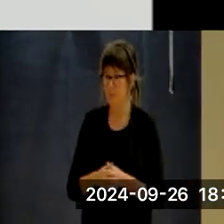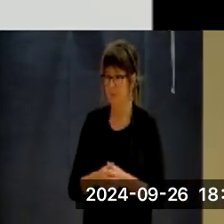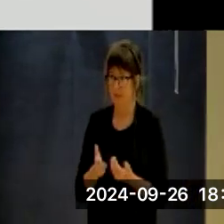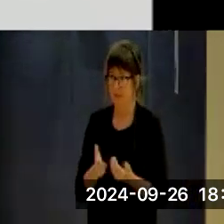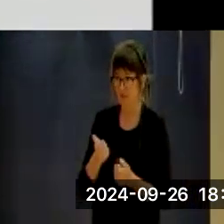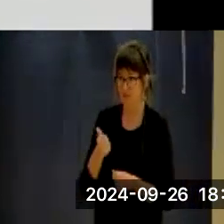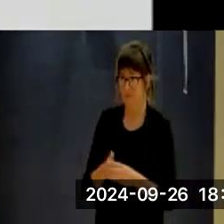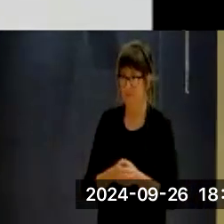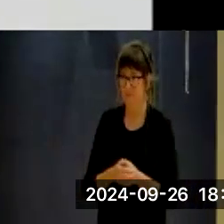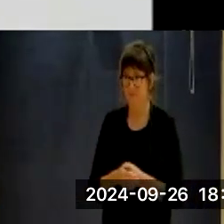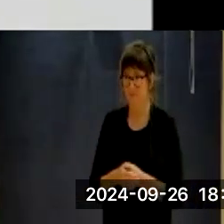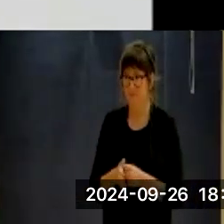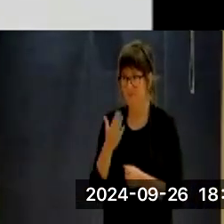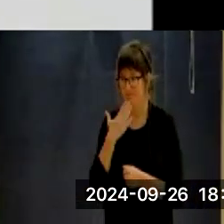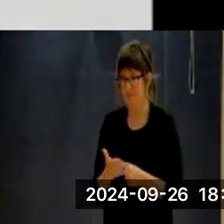Thank you.